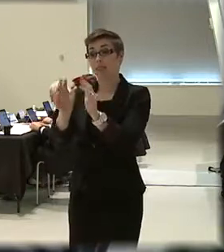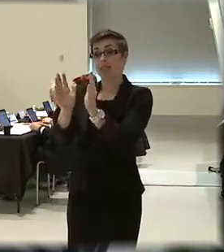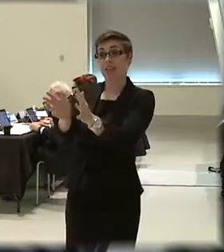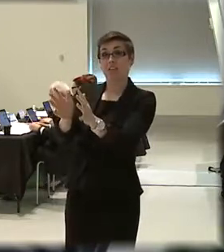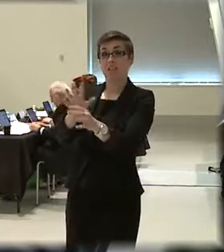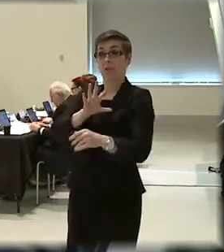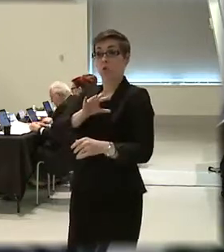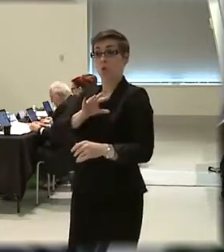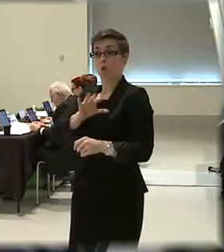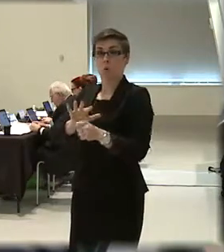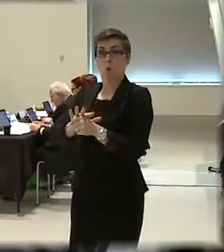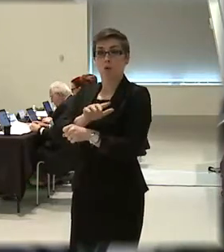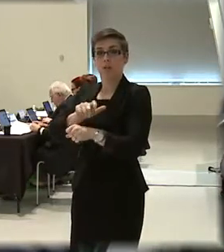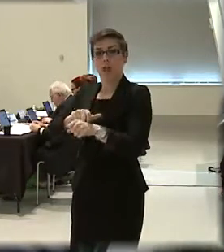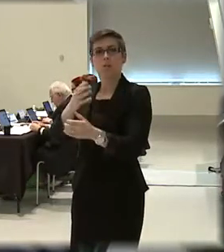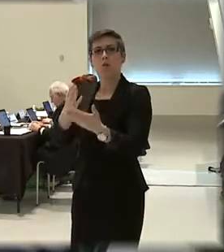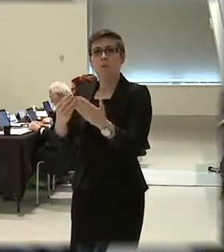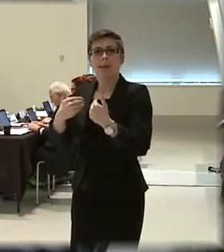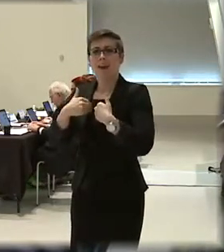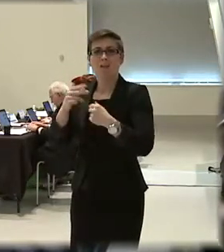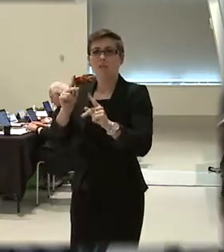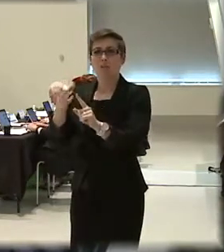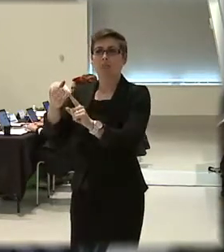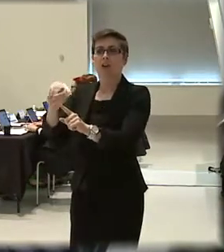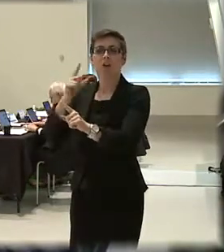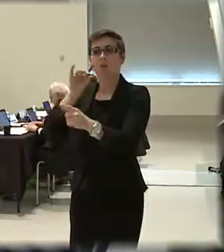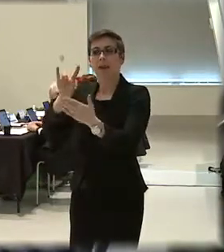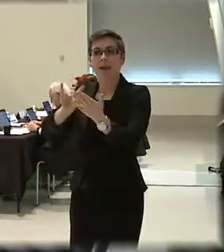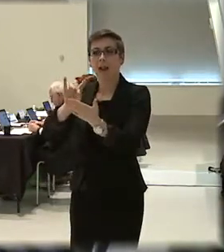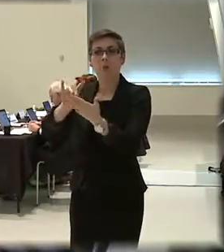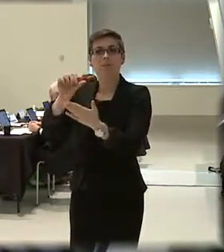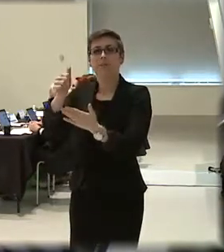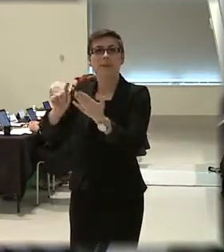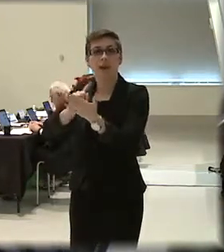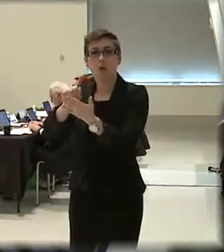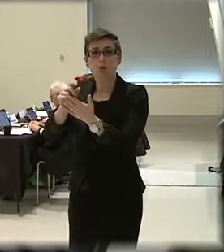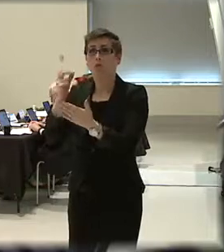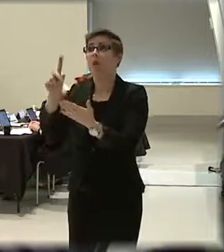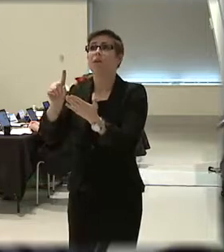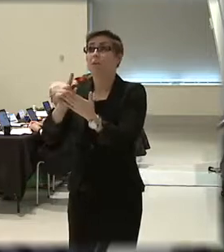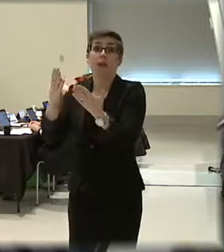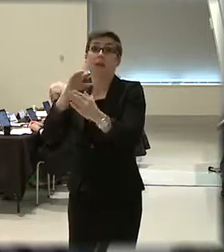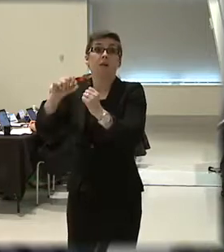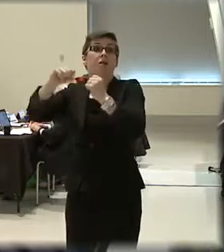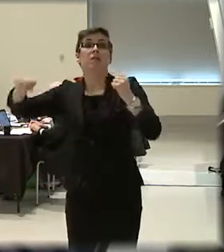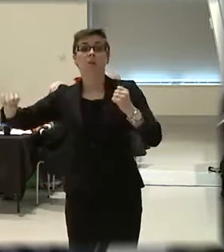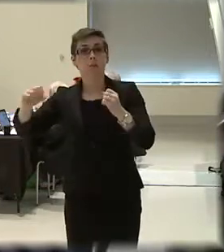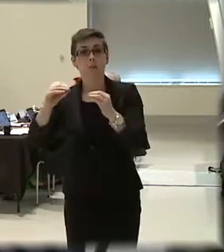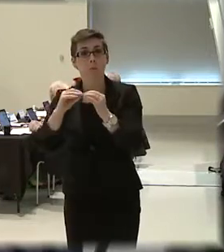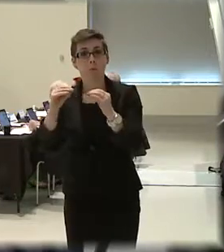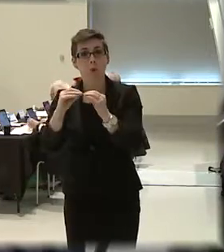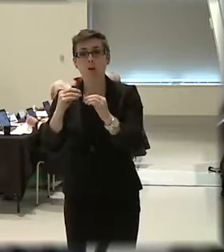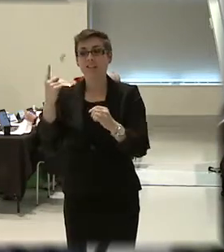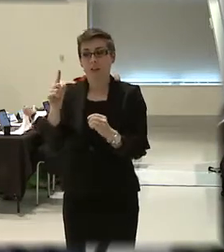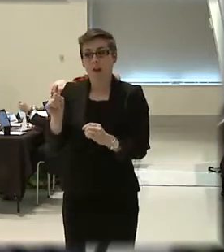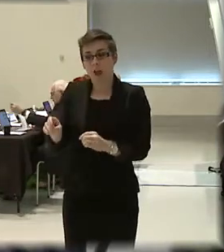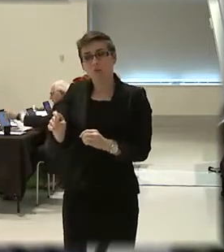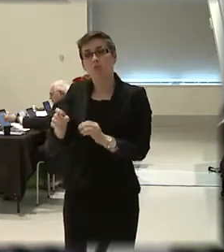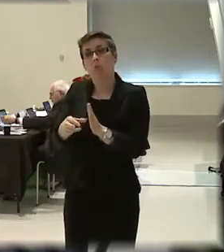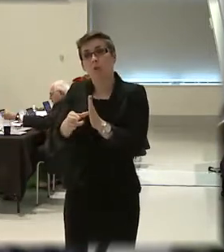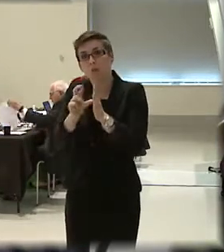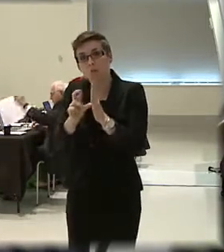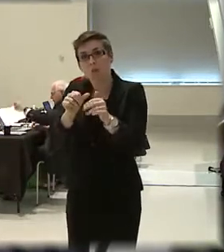have people who are on scene for 8, 10, 12 hours, potentially even longer. And so somebody's got to review